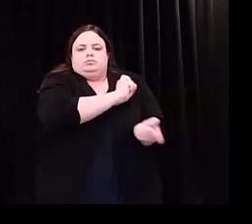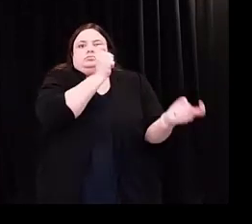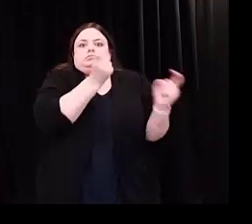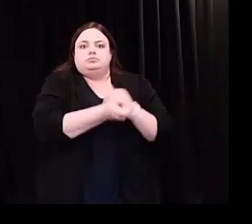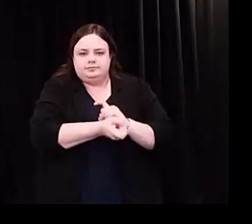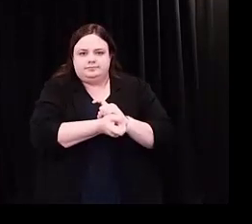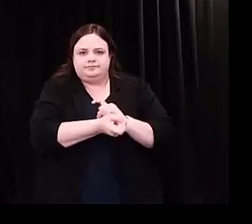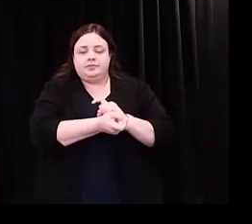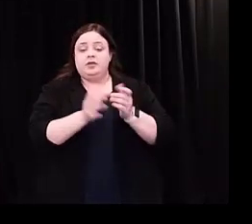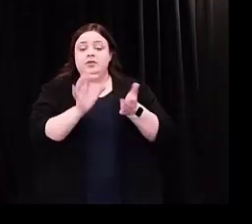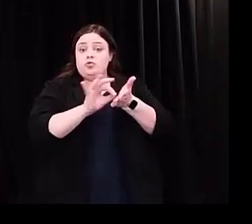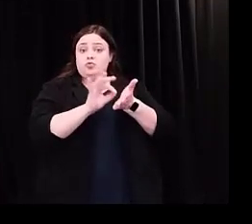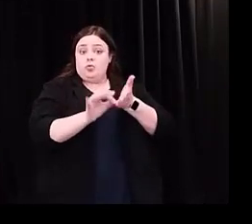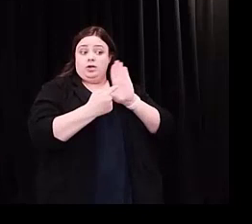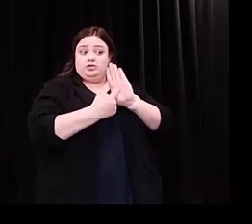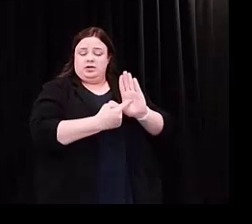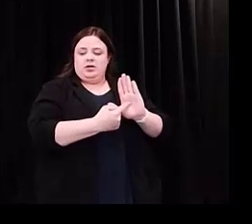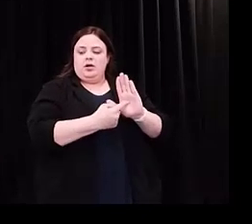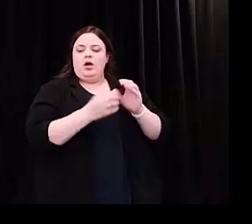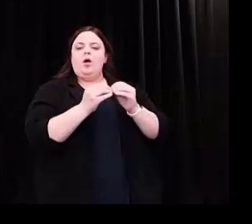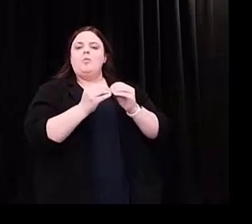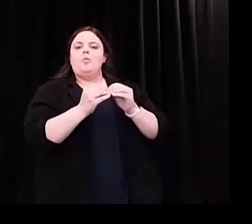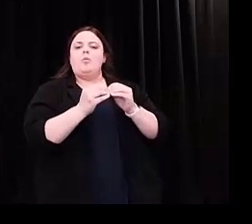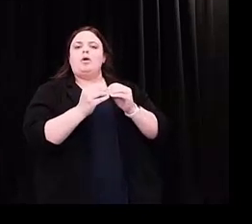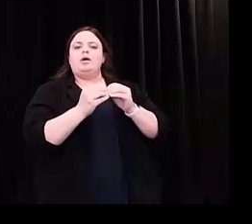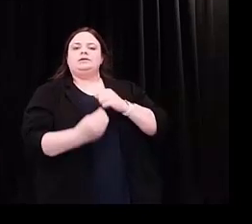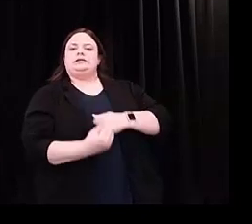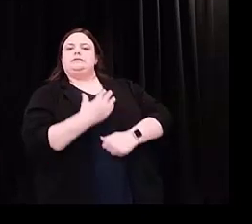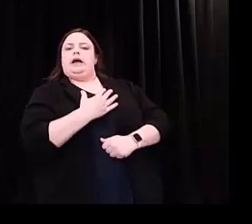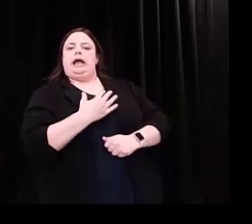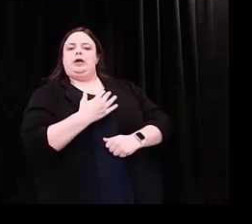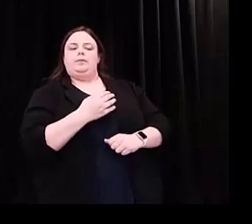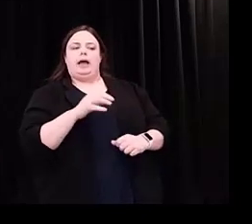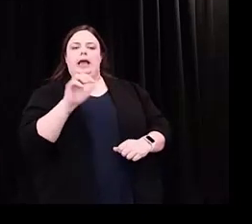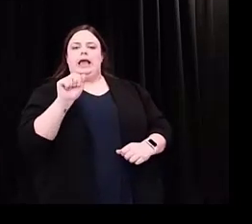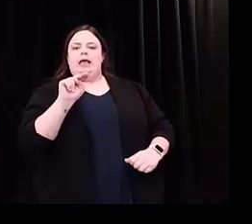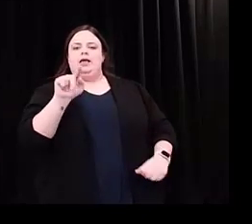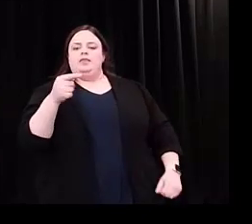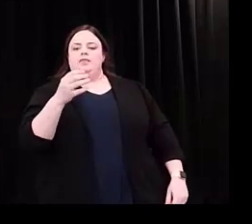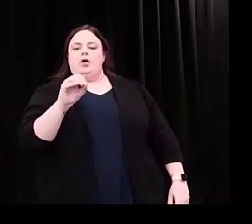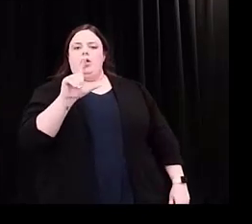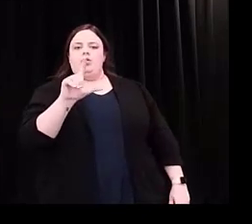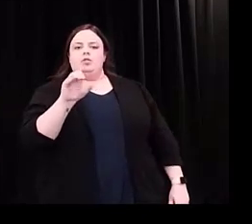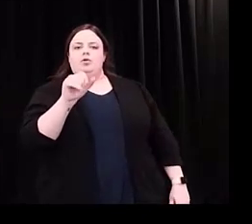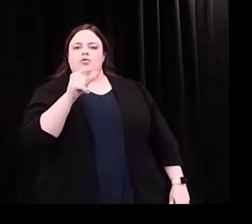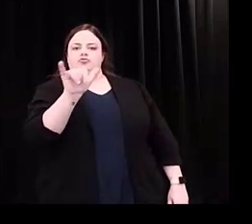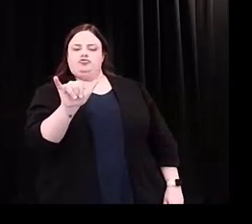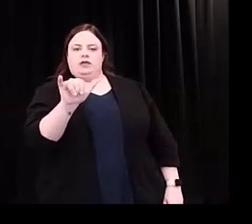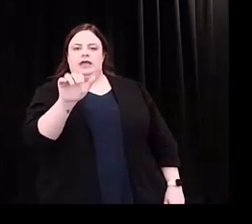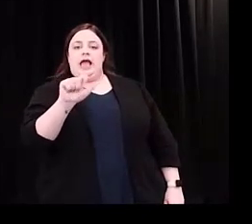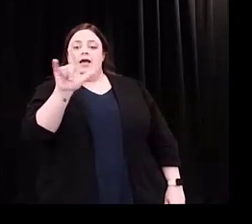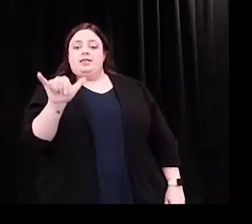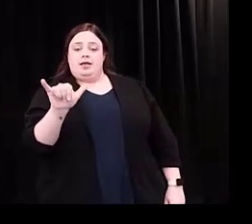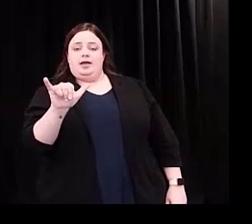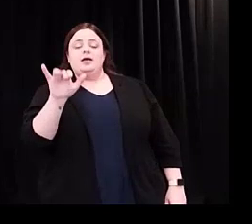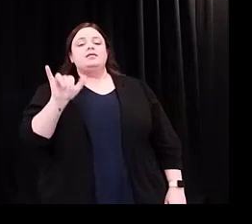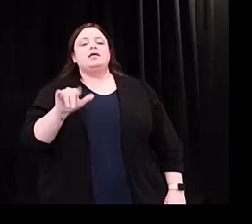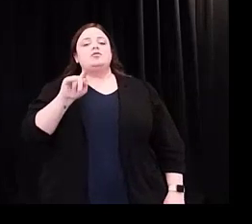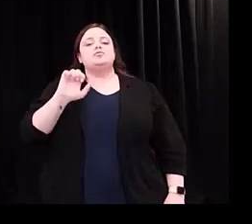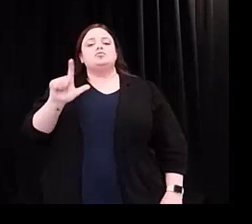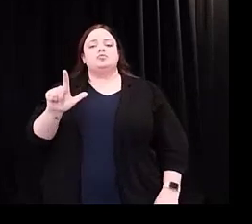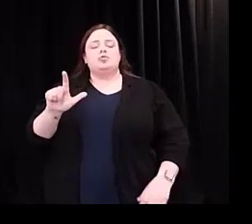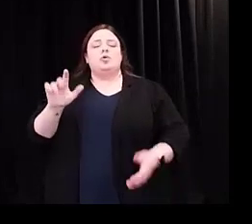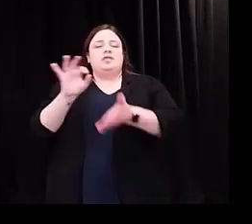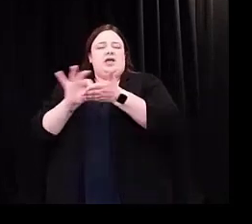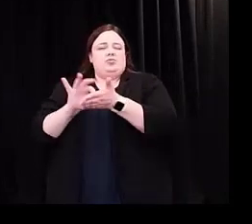show you on the slides are inspired by Anthology Ally. That is a tool that works with learning management systems and websites